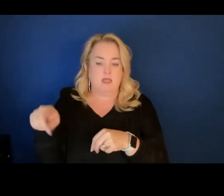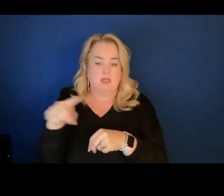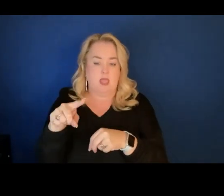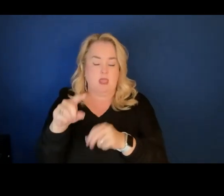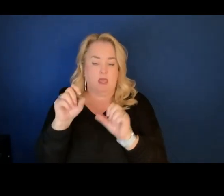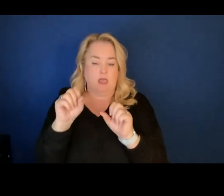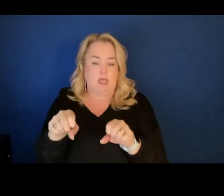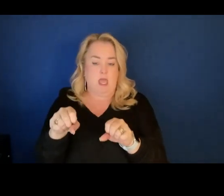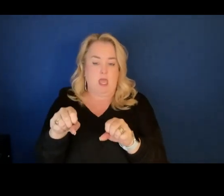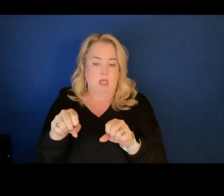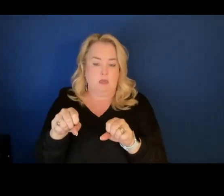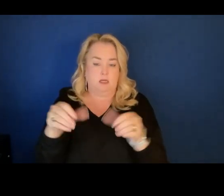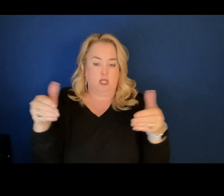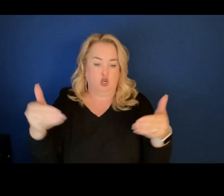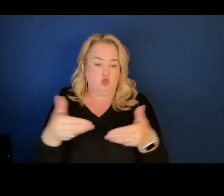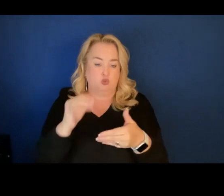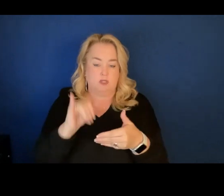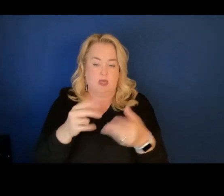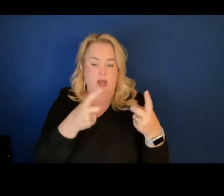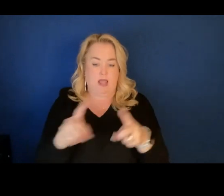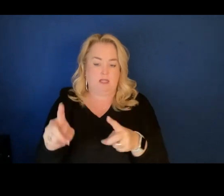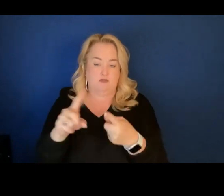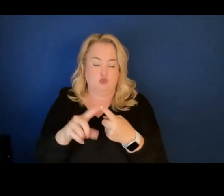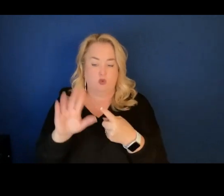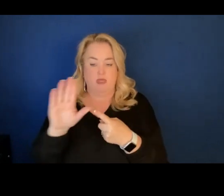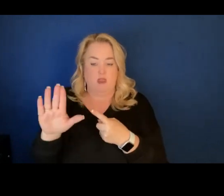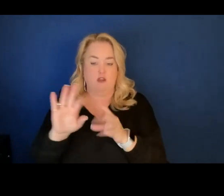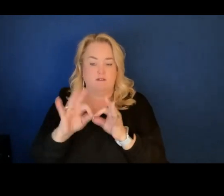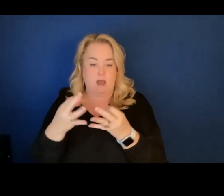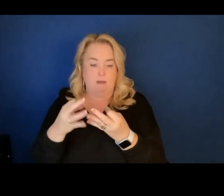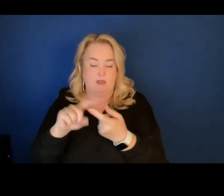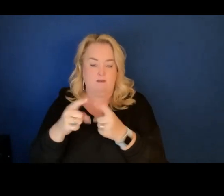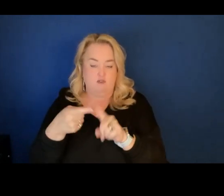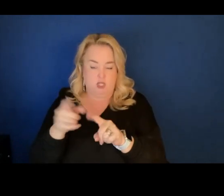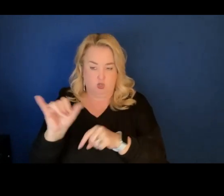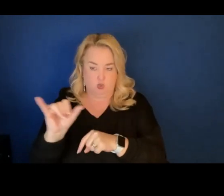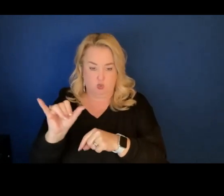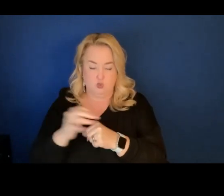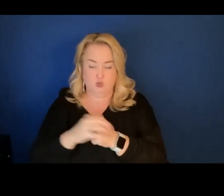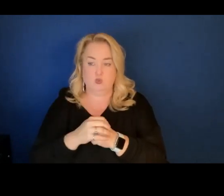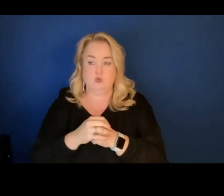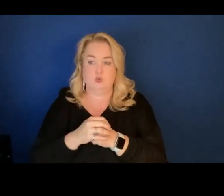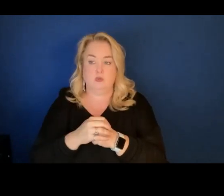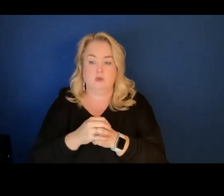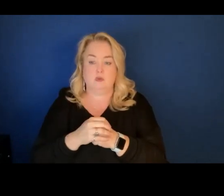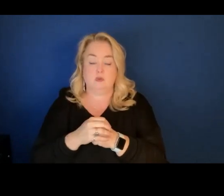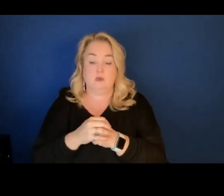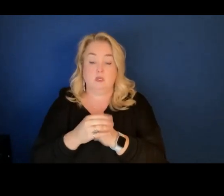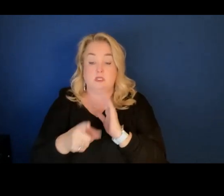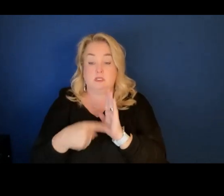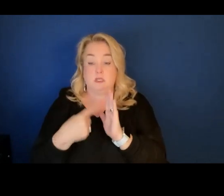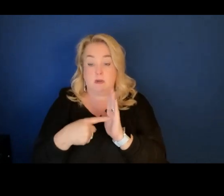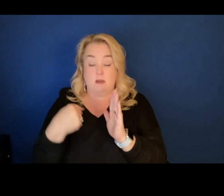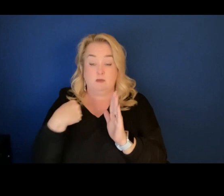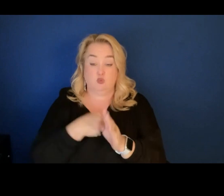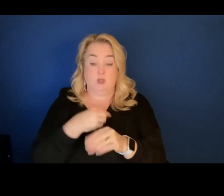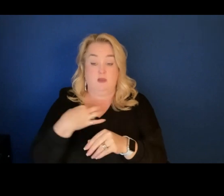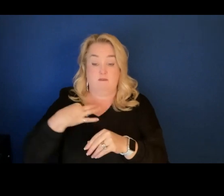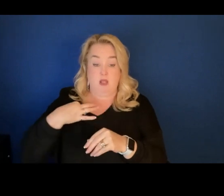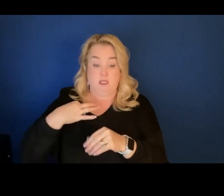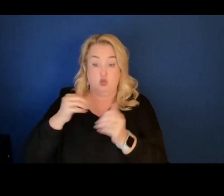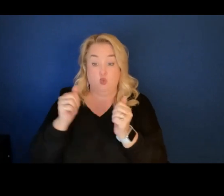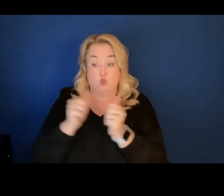that location or that activity to other family members or friends. And sometimes we're even volunteering with